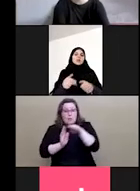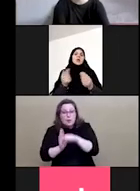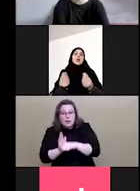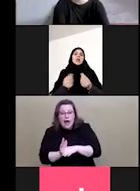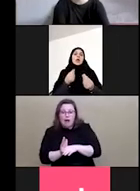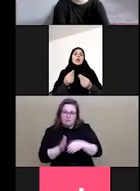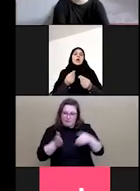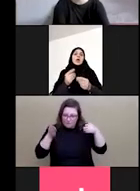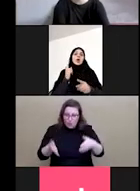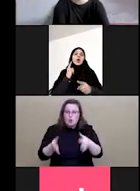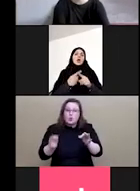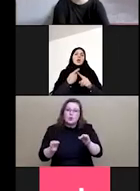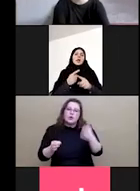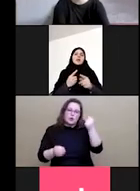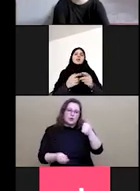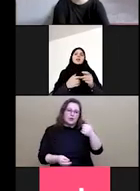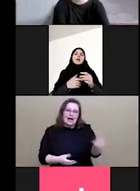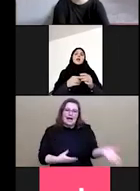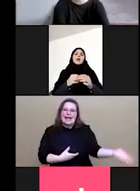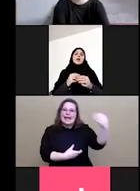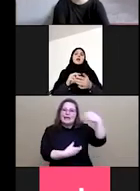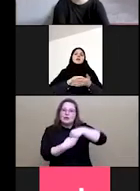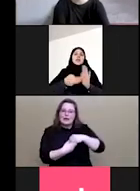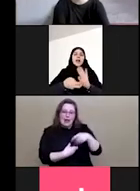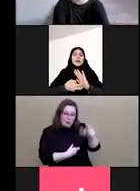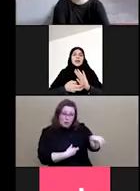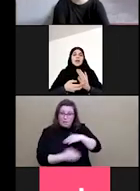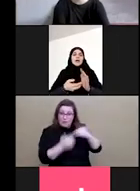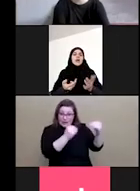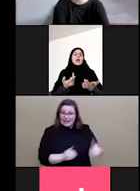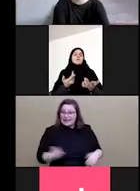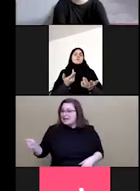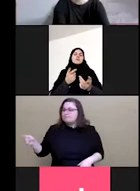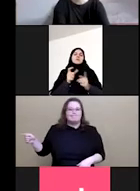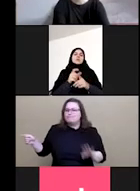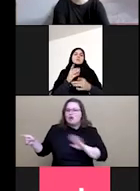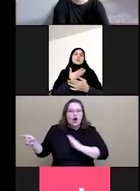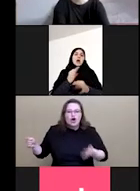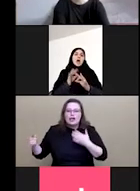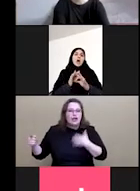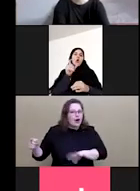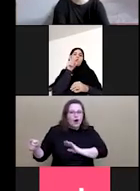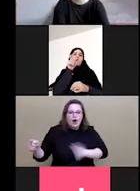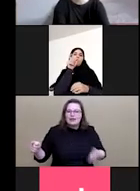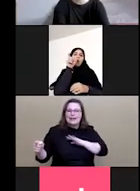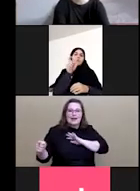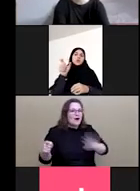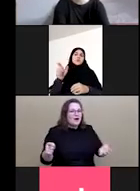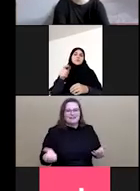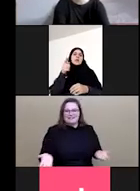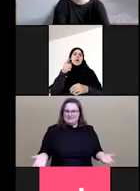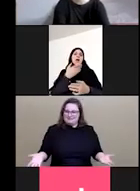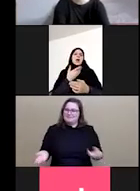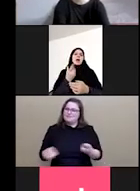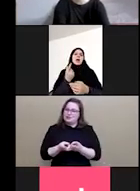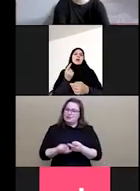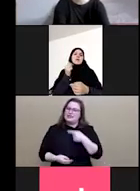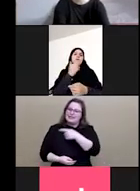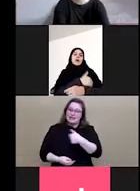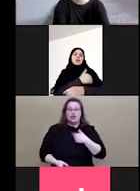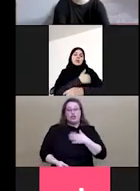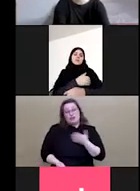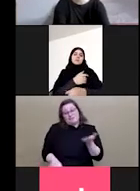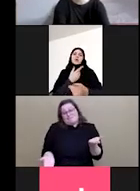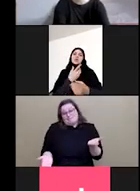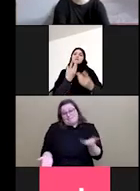how to include persons with disabilities? And they didn't have it. So to me, this was a finding in itself,